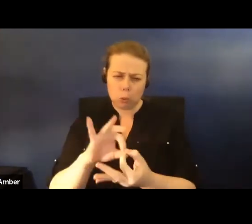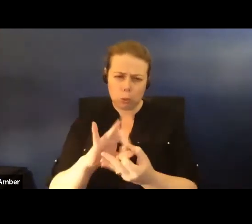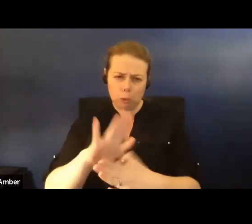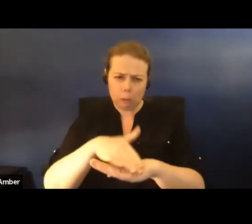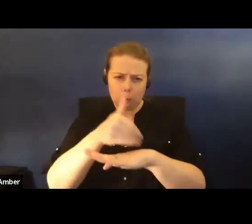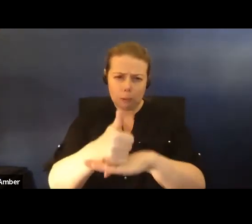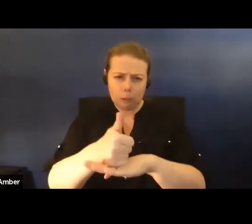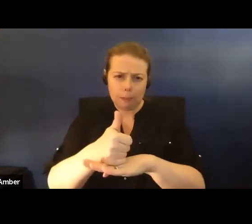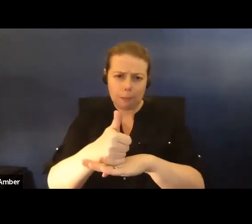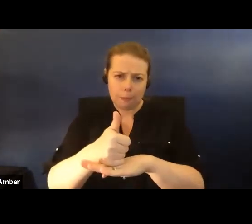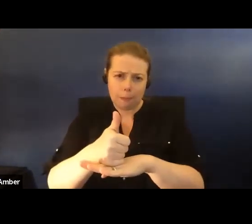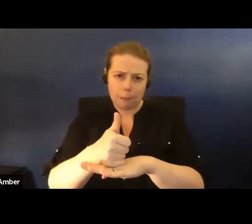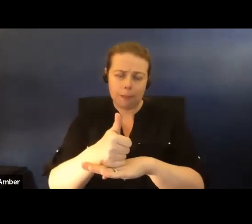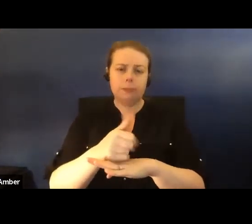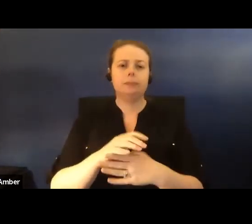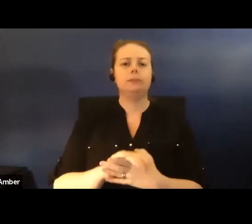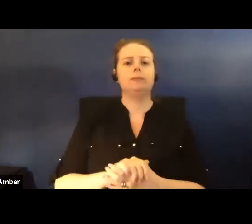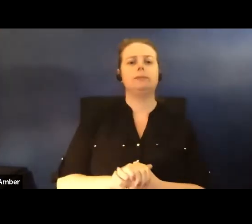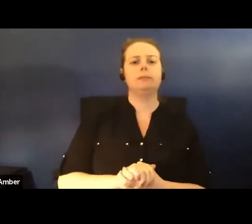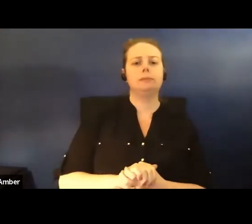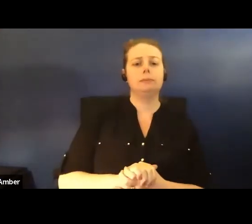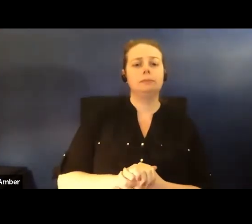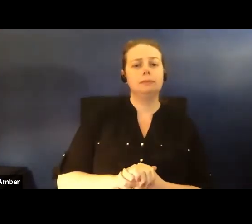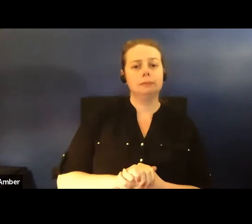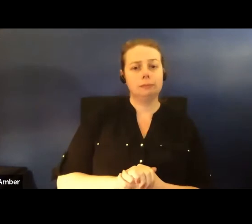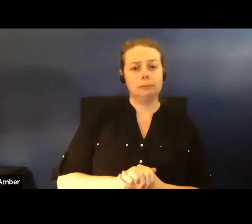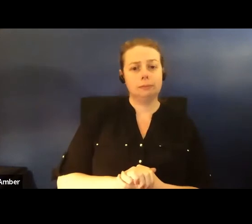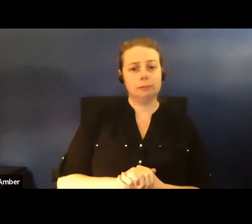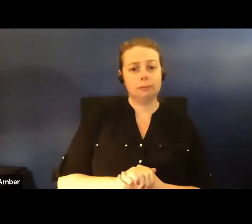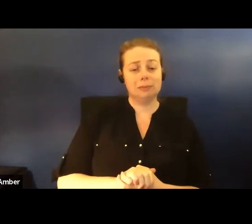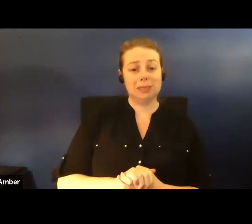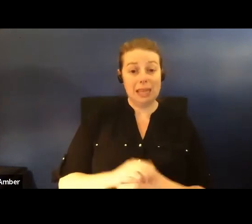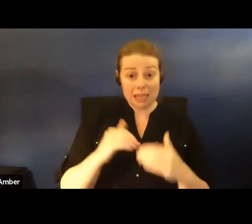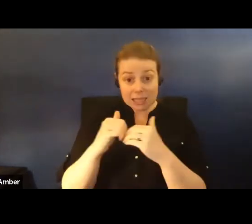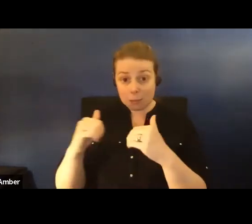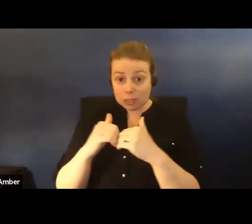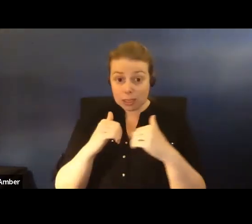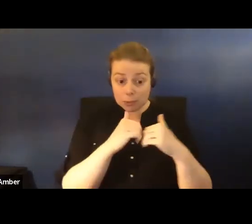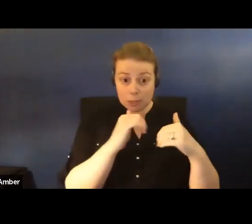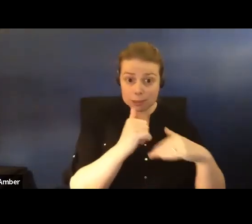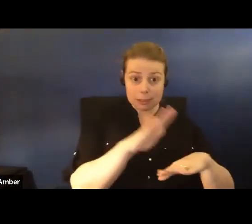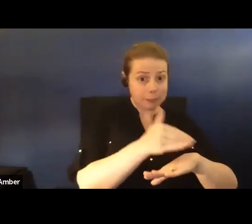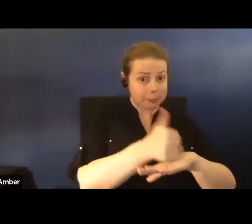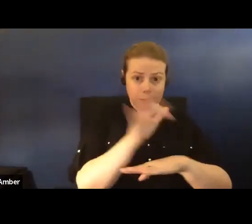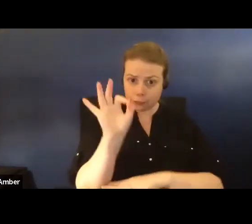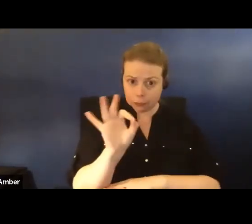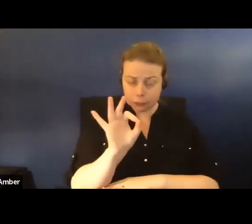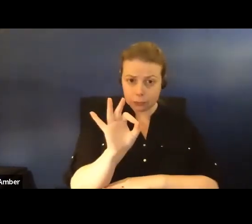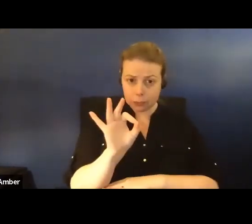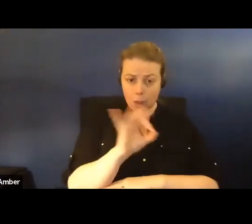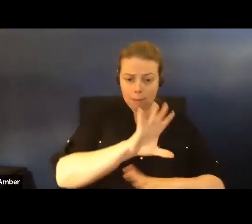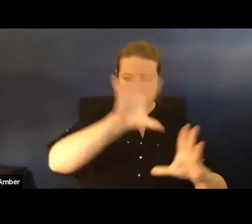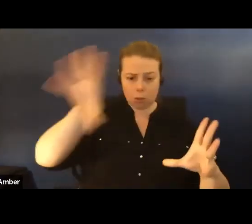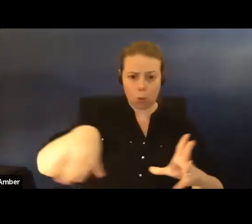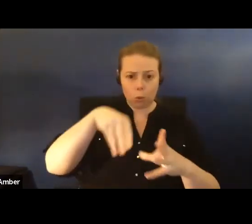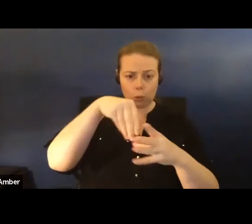CRPD. They are not implemented in isolation, but need to be considered when